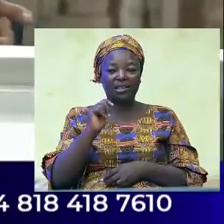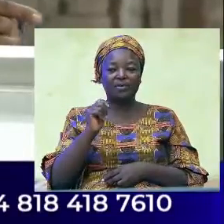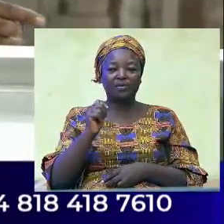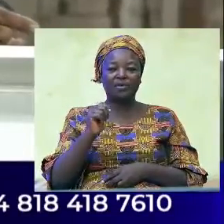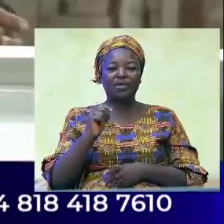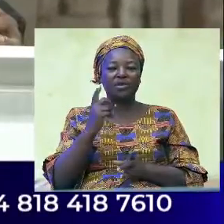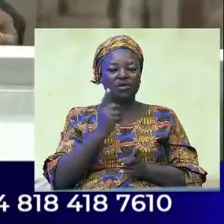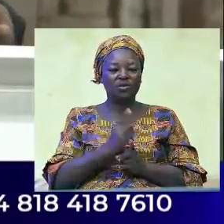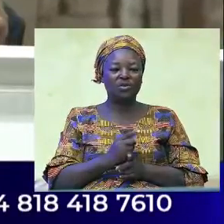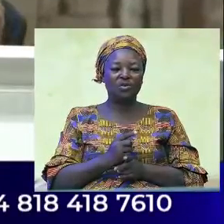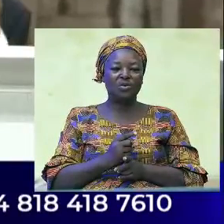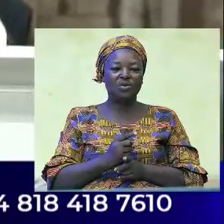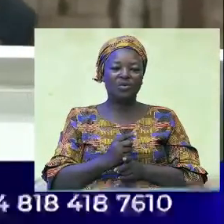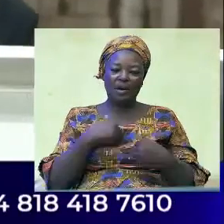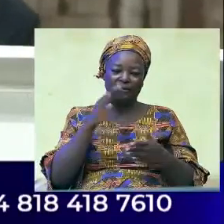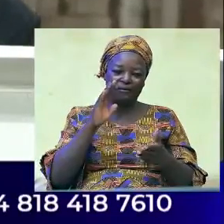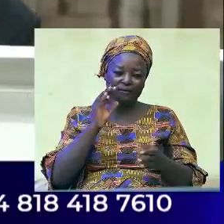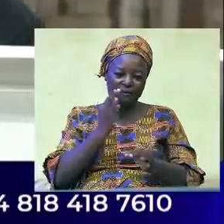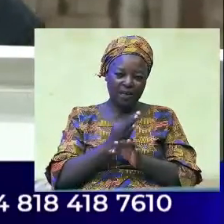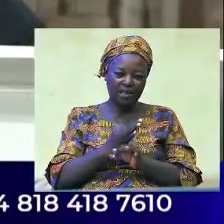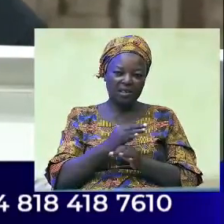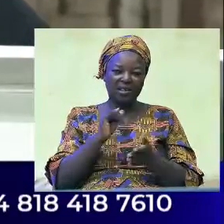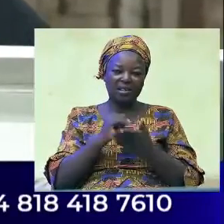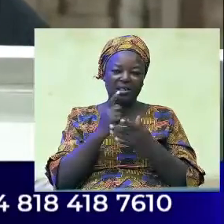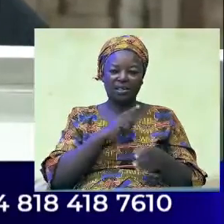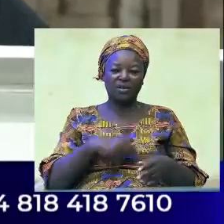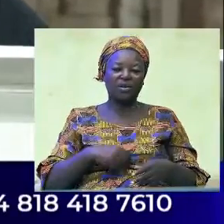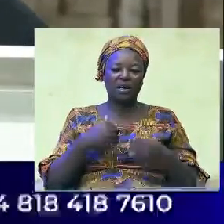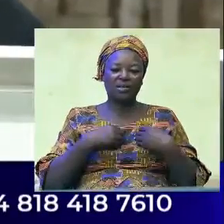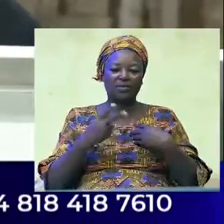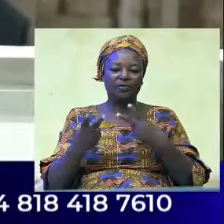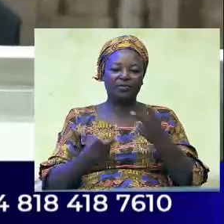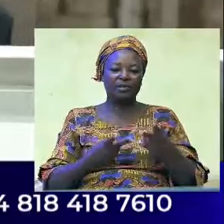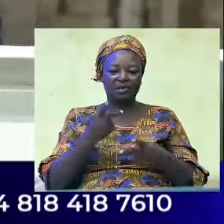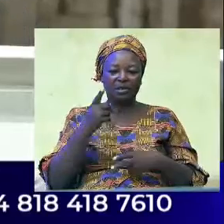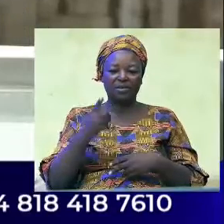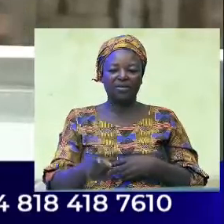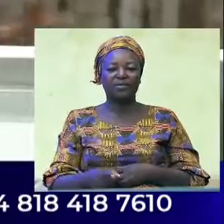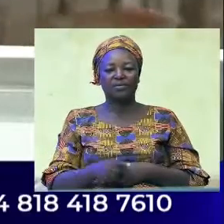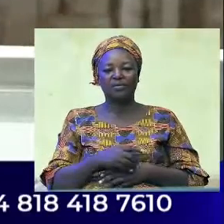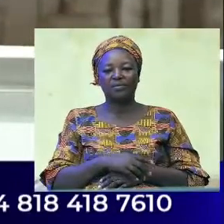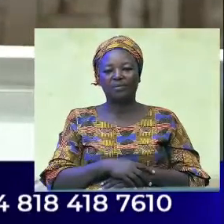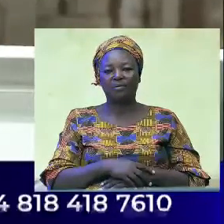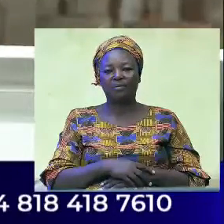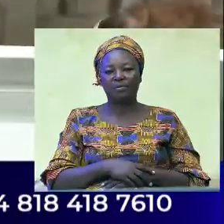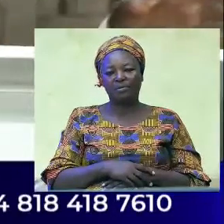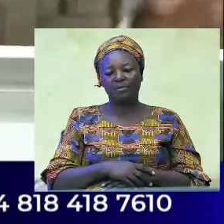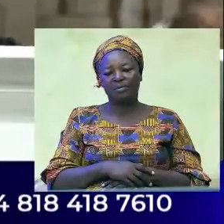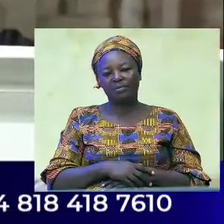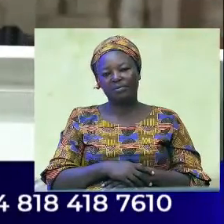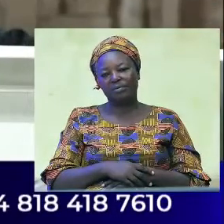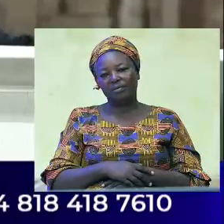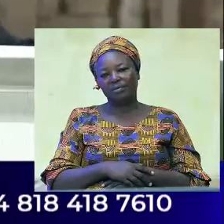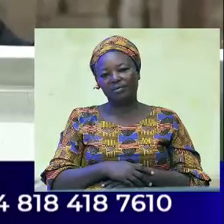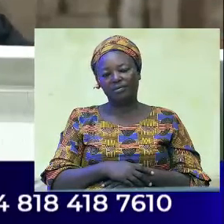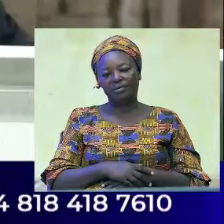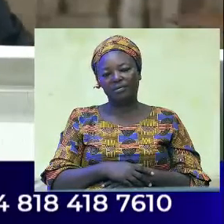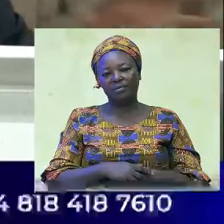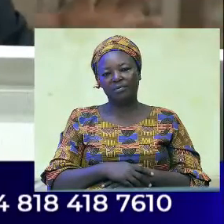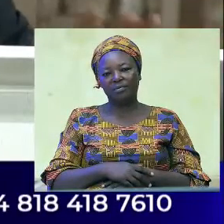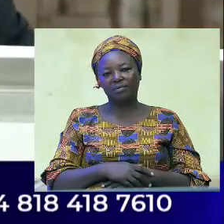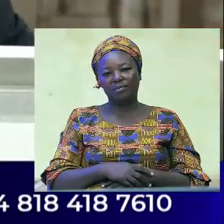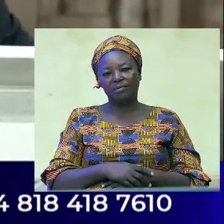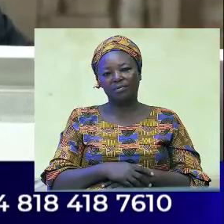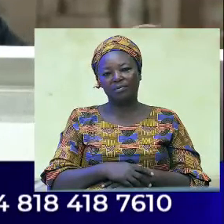you begin to hear this, when you rise up and come out, and the Lord have done it. We want to start